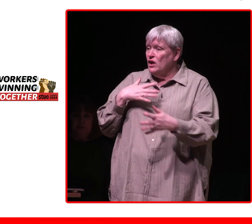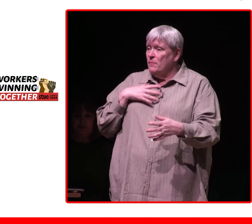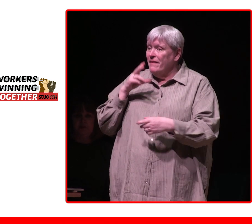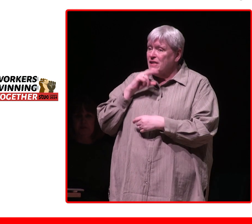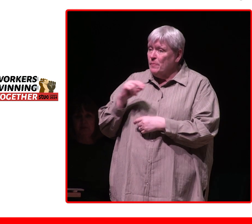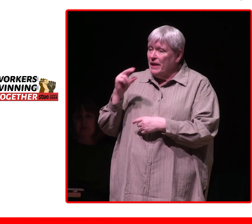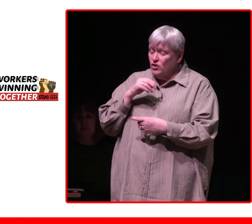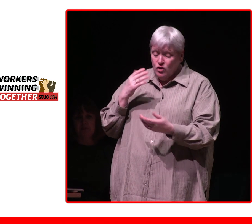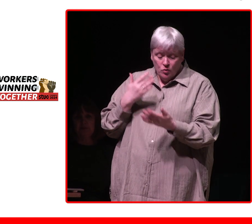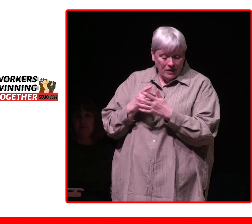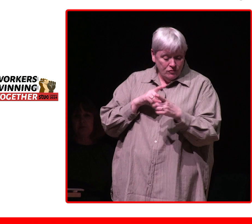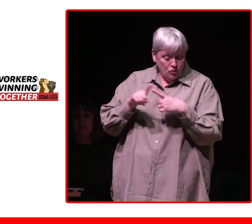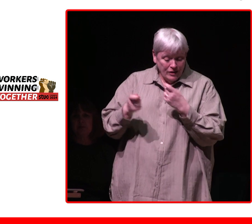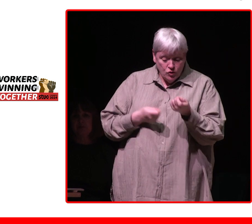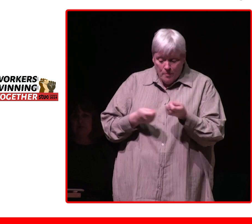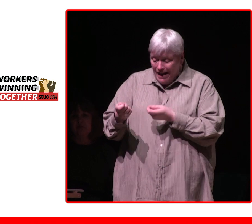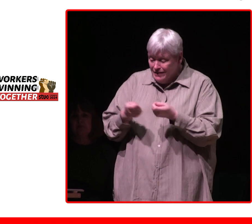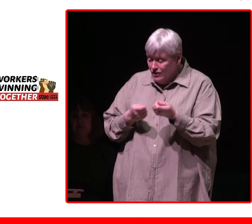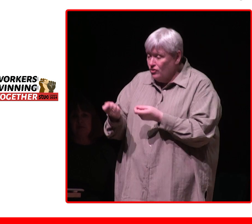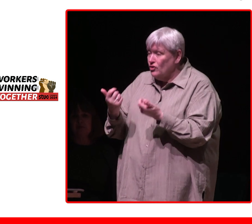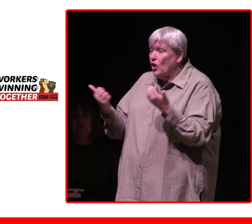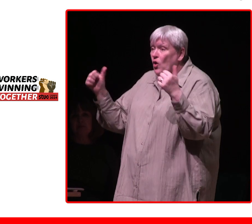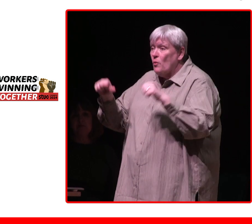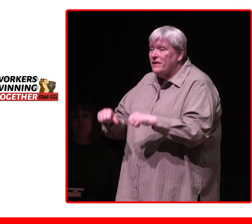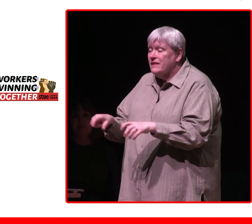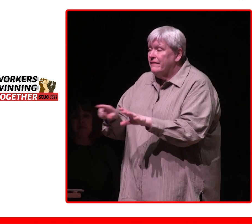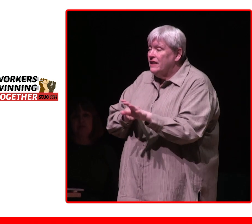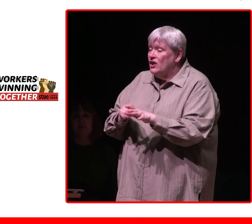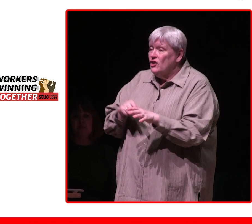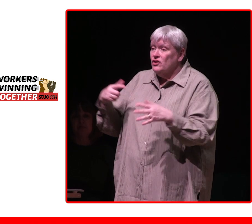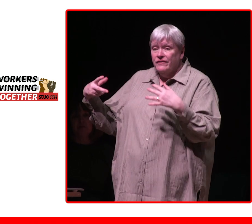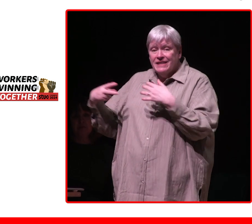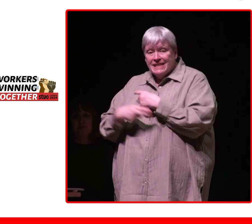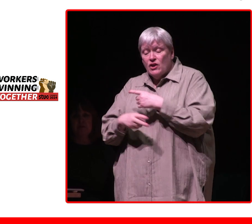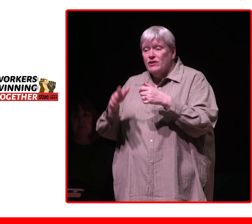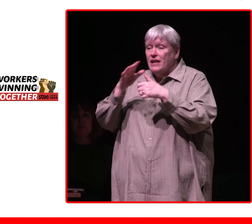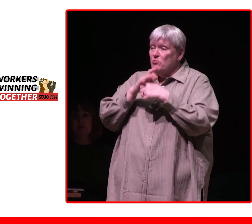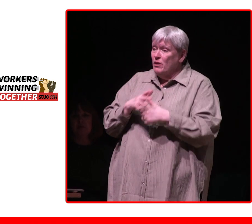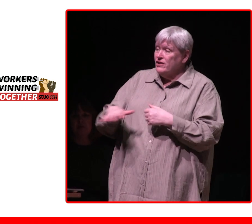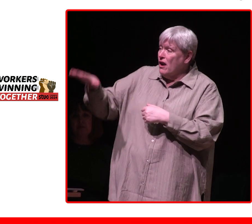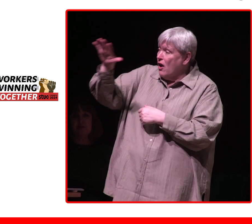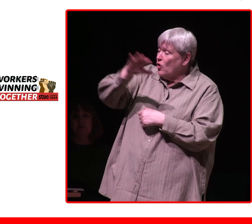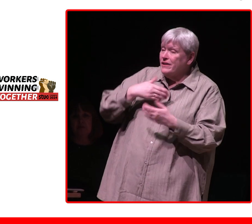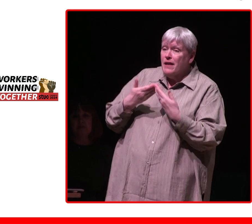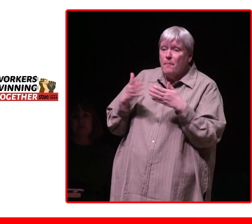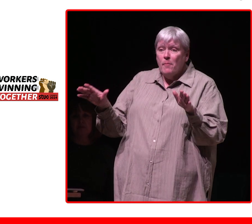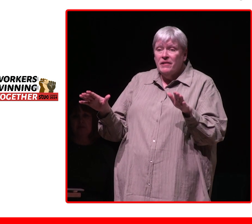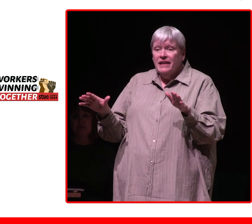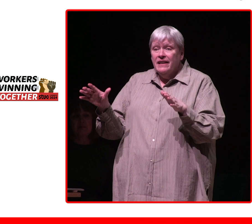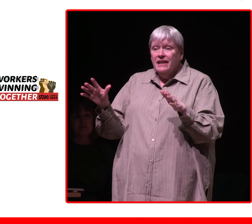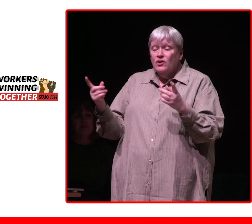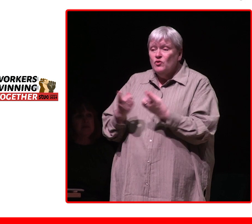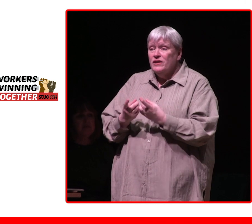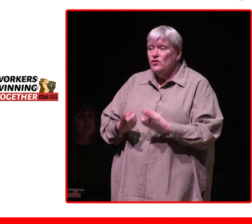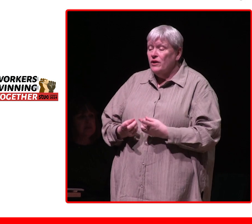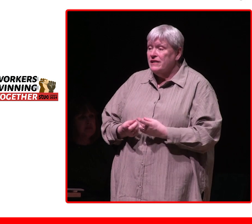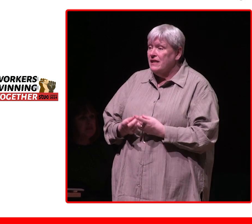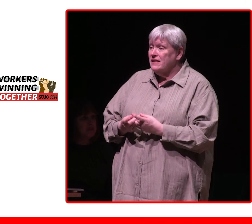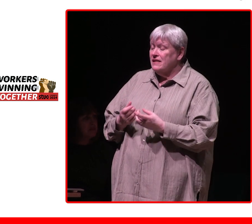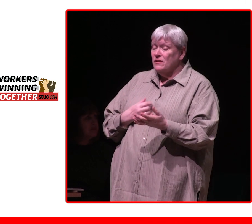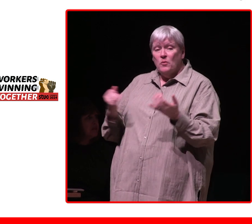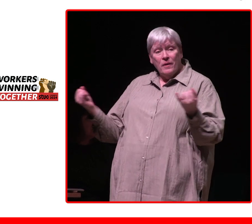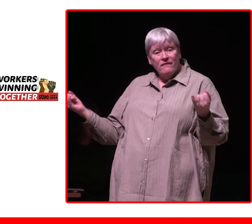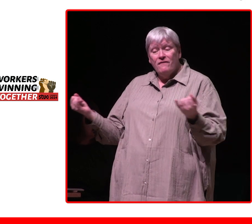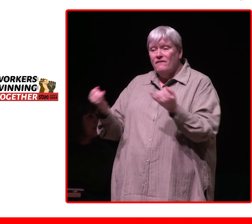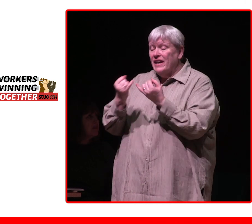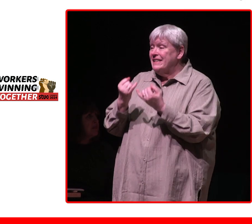We're trying to manage the consequences of years of austerity and pressure across all public resources. We are fighting a relentless